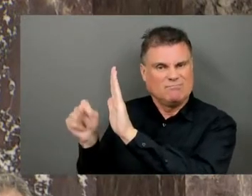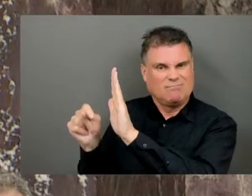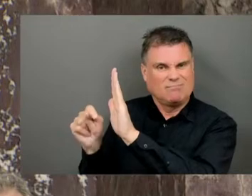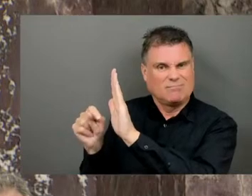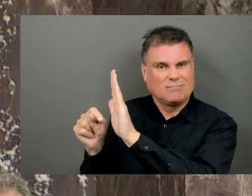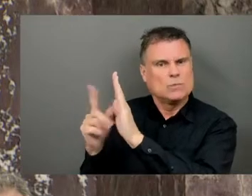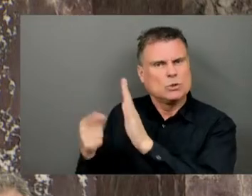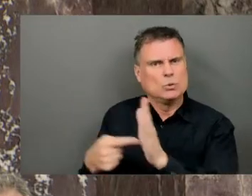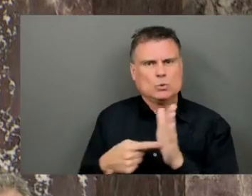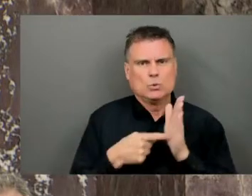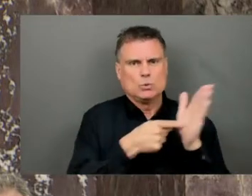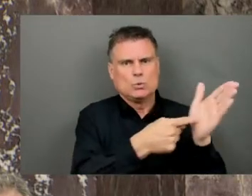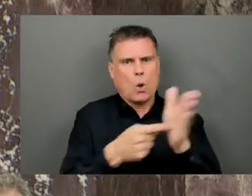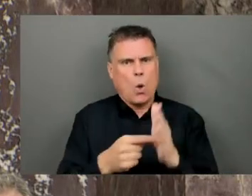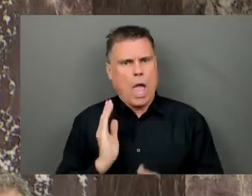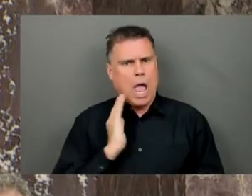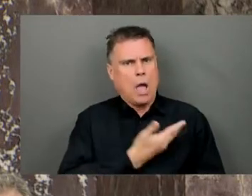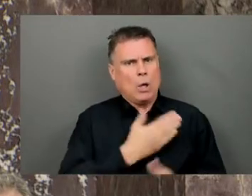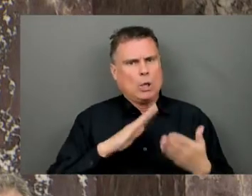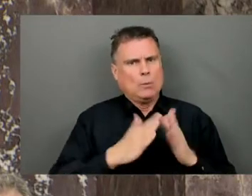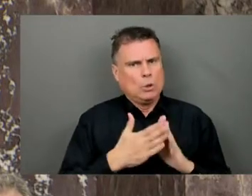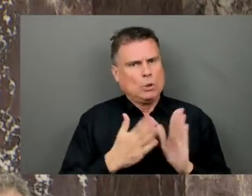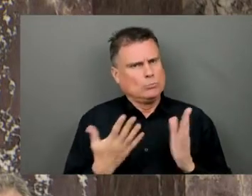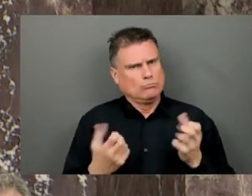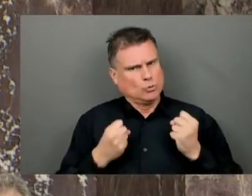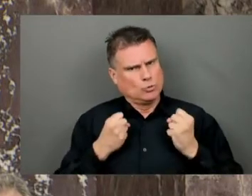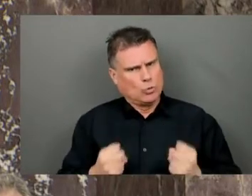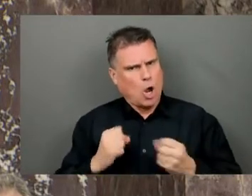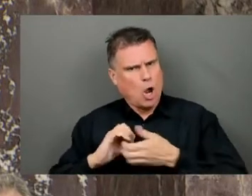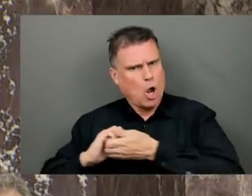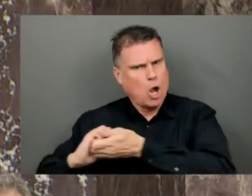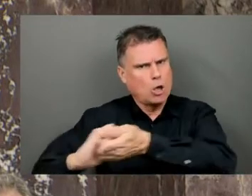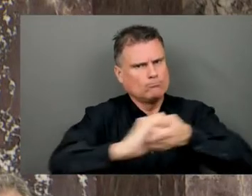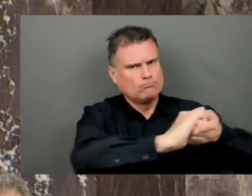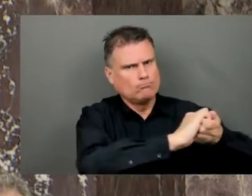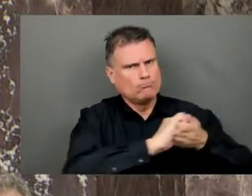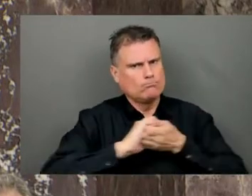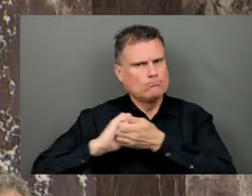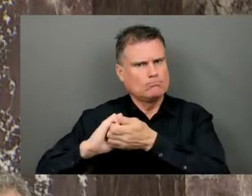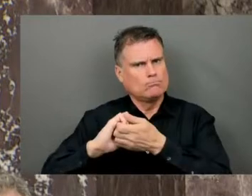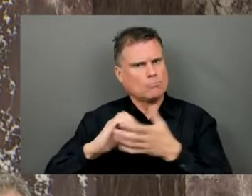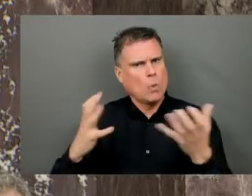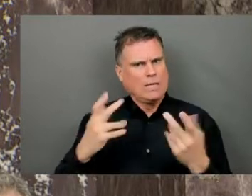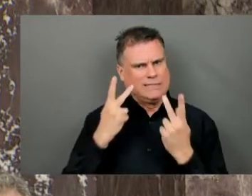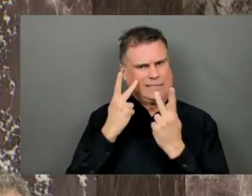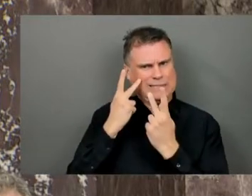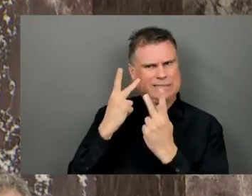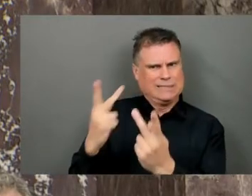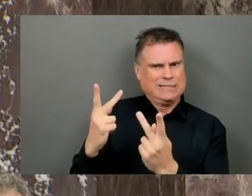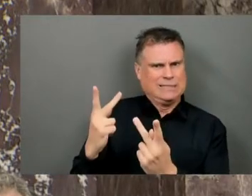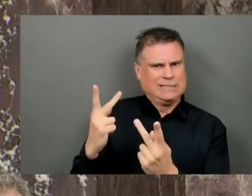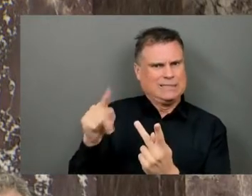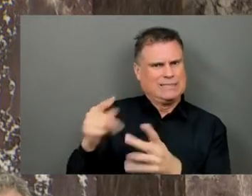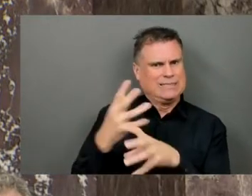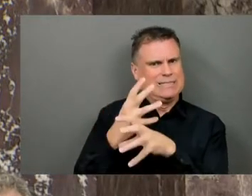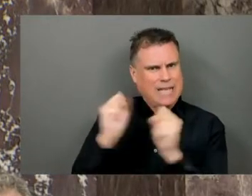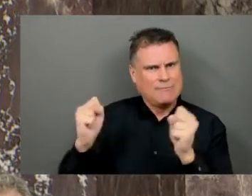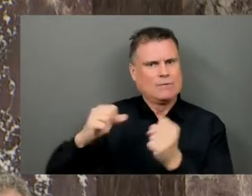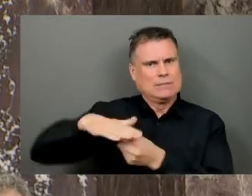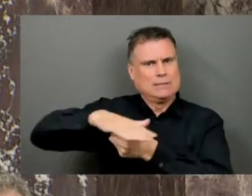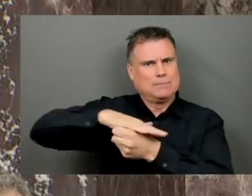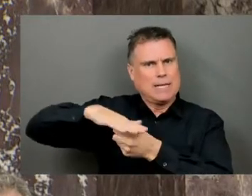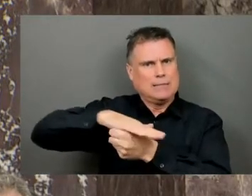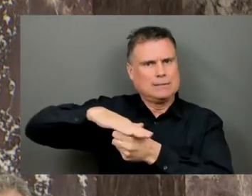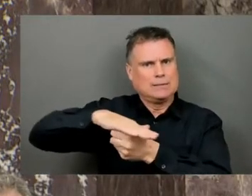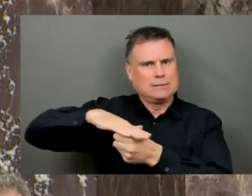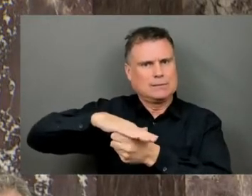Everyone wants to make sure that we continue to create safe, inclusive spaces. The Minister of Advanced Education has been meeting with